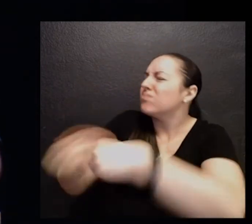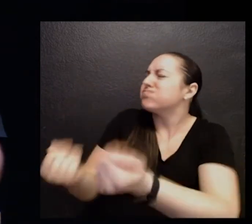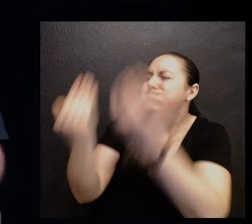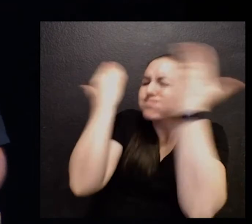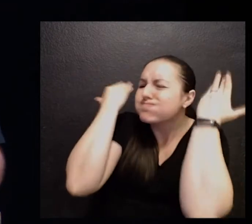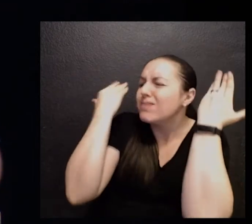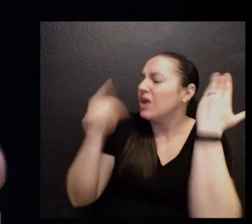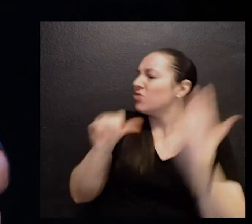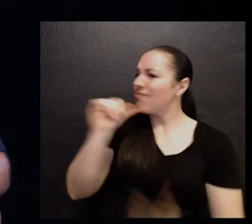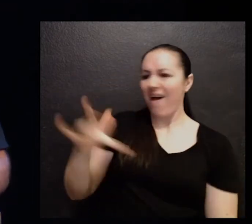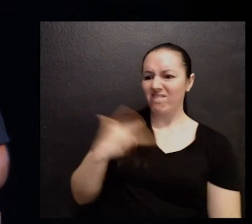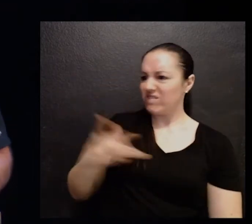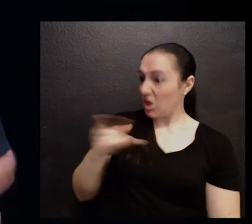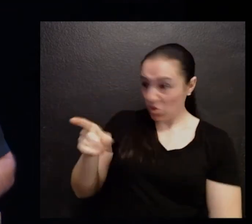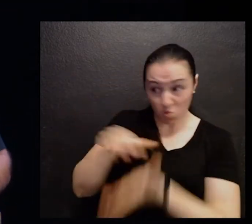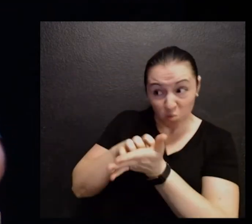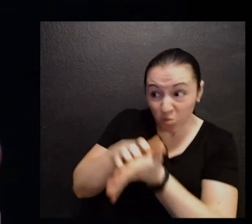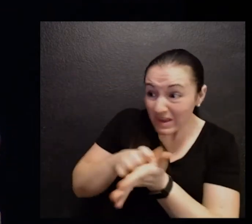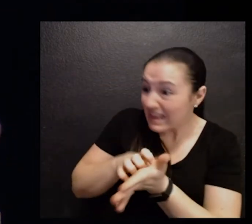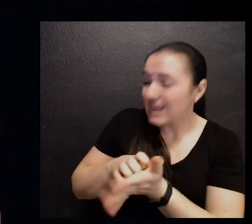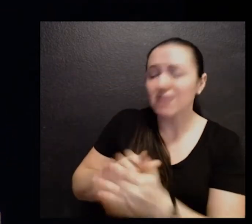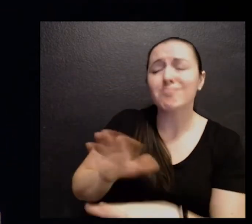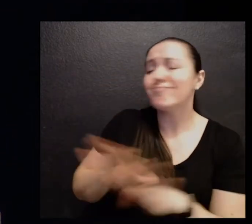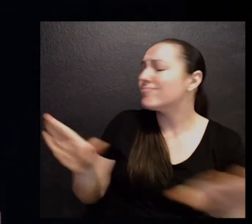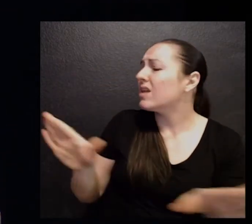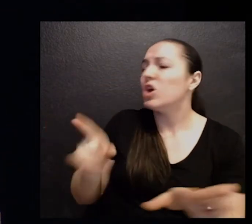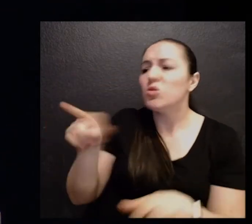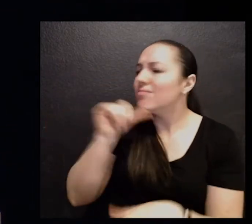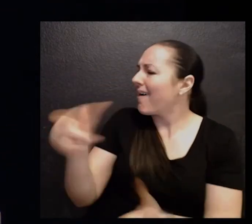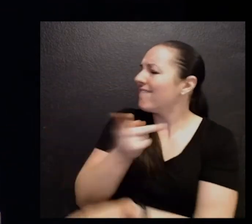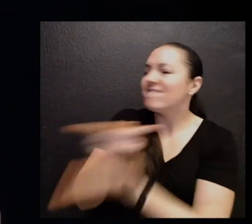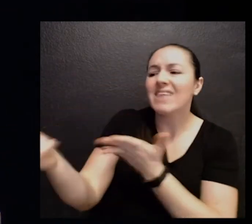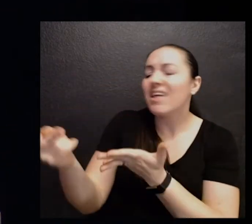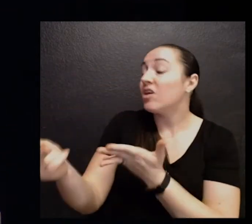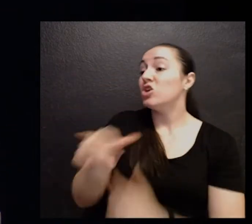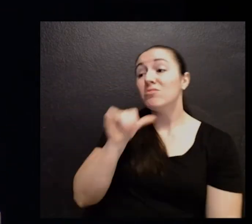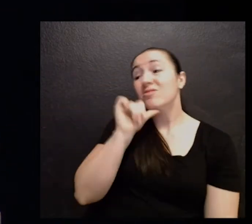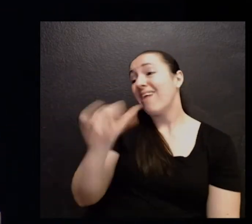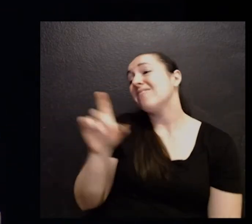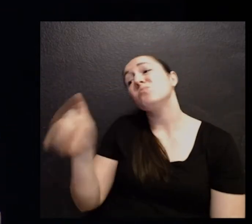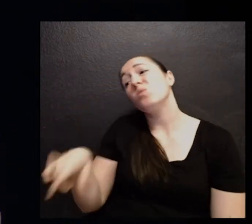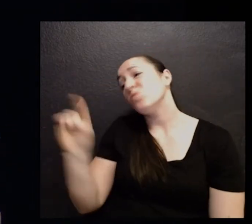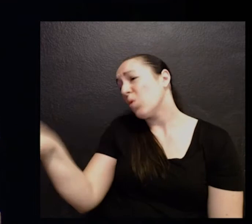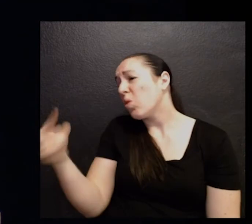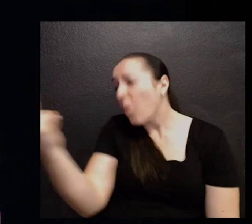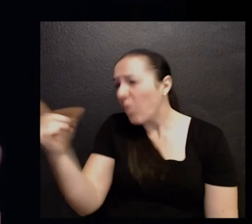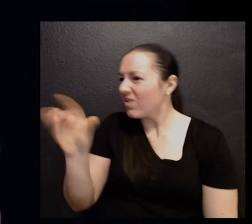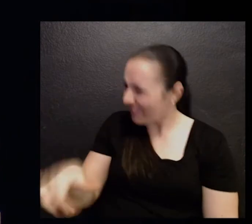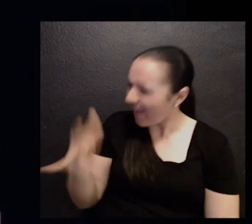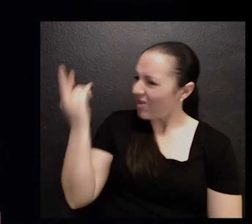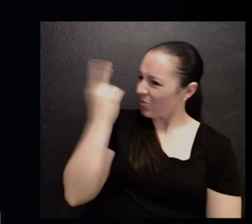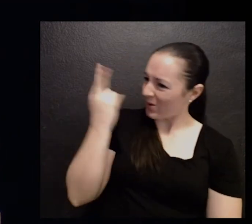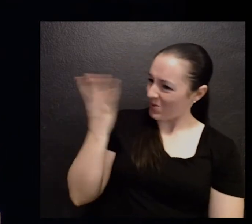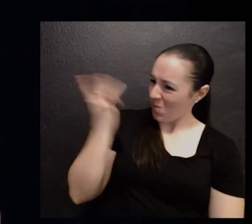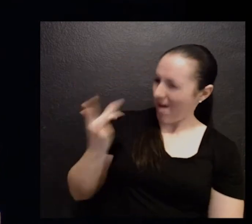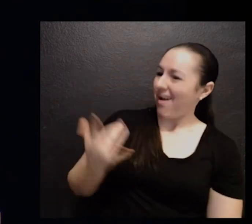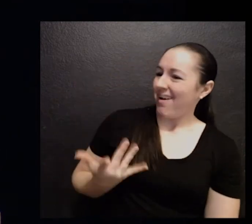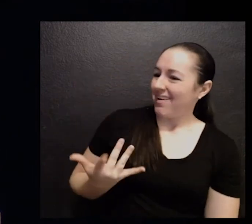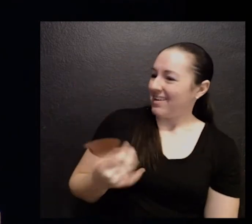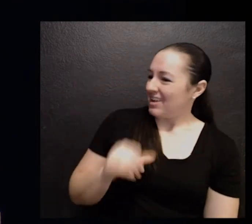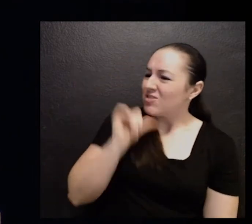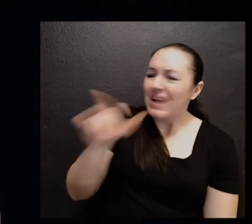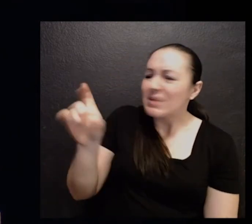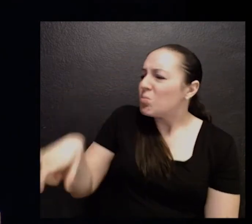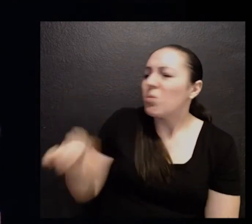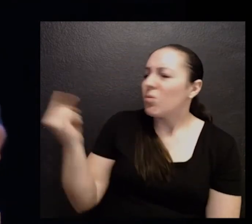because you're weak or because you're a failure. It's because you weren't supposed to do it alone. You weren't supposed to be